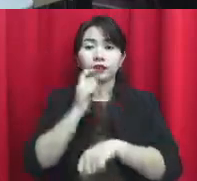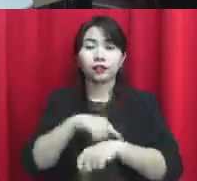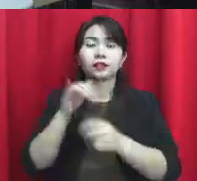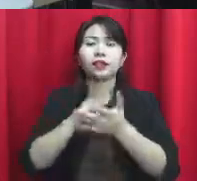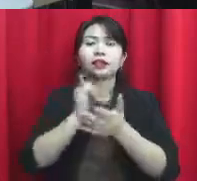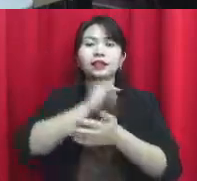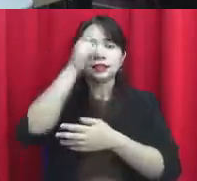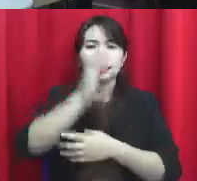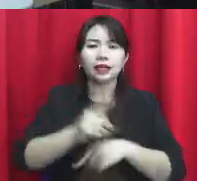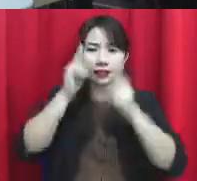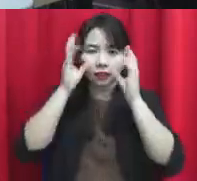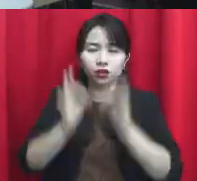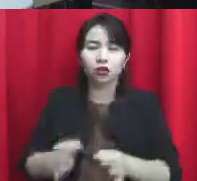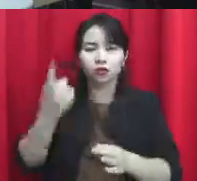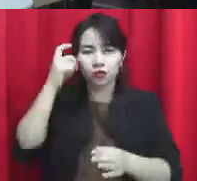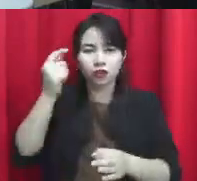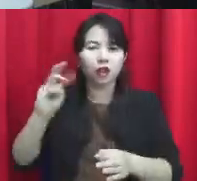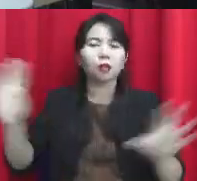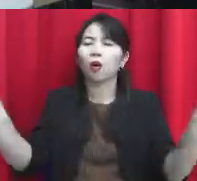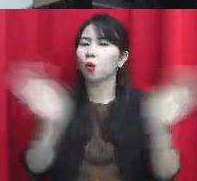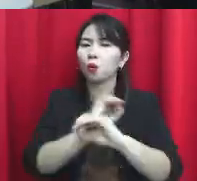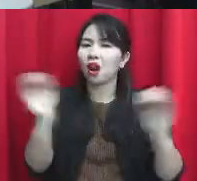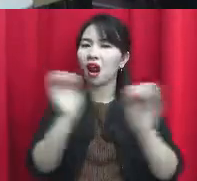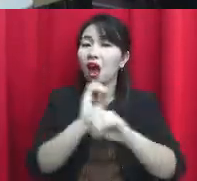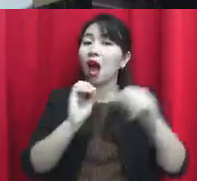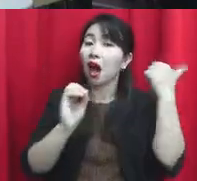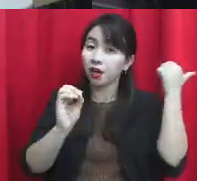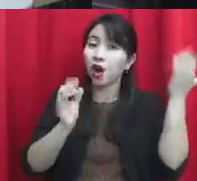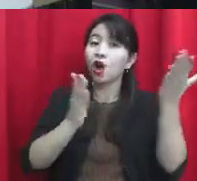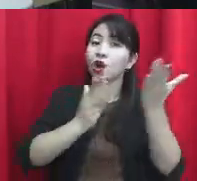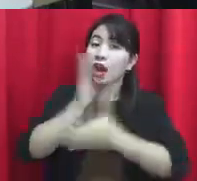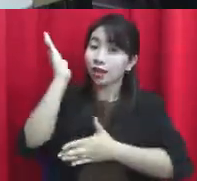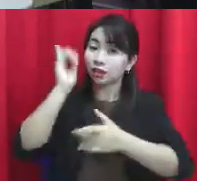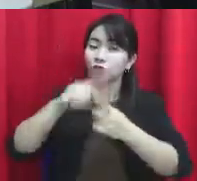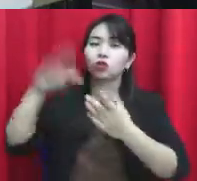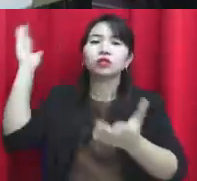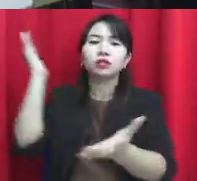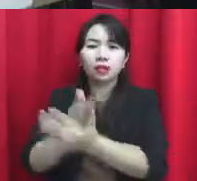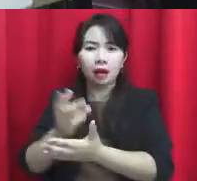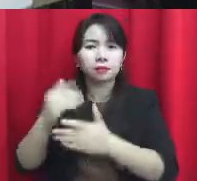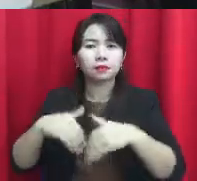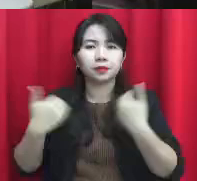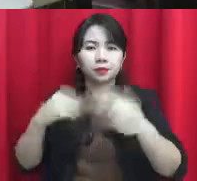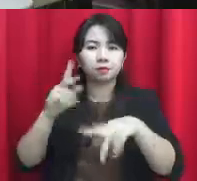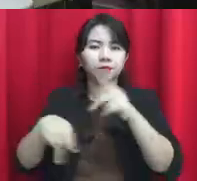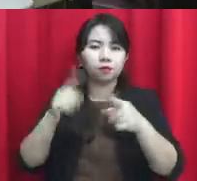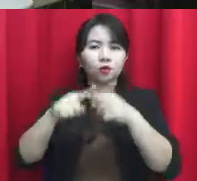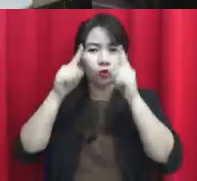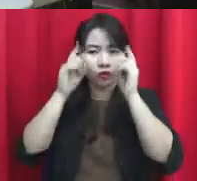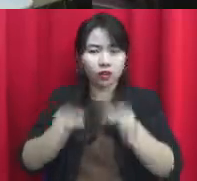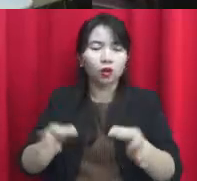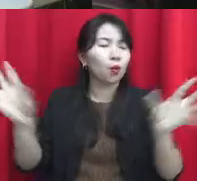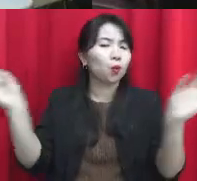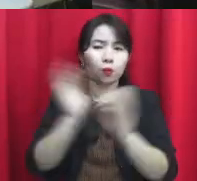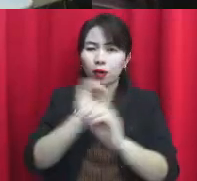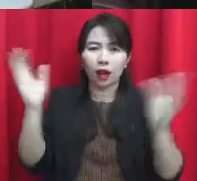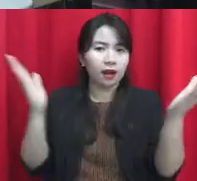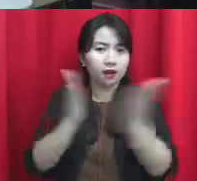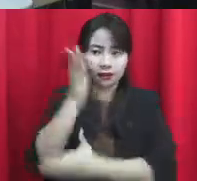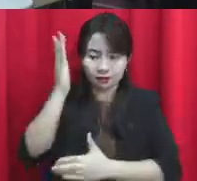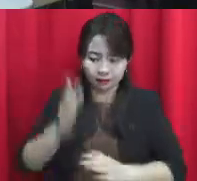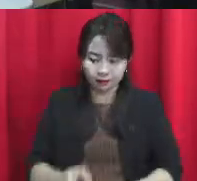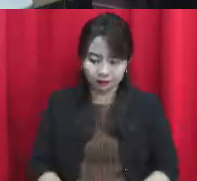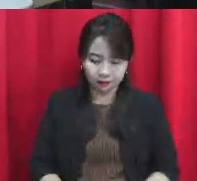conviction for them and no one has the right para sabihin at pigilan po ang bagay na no one has the right